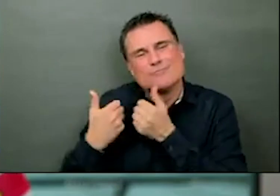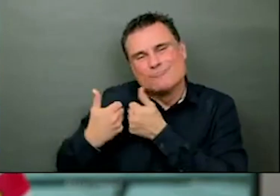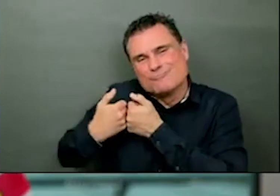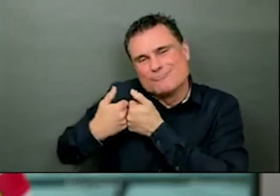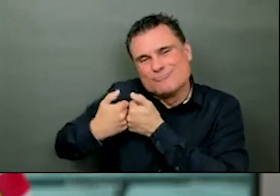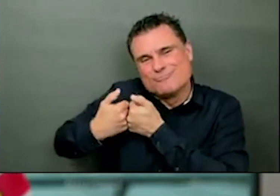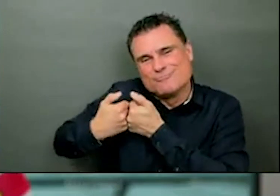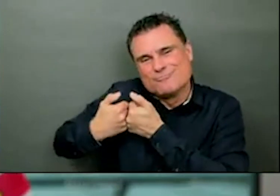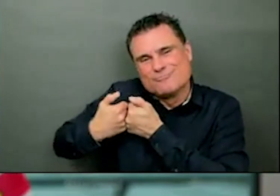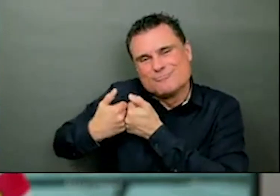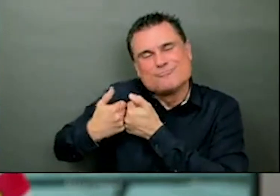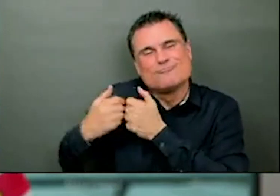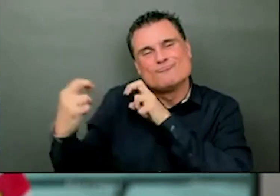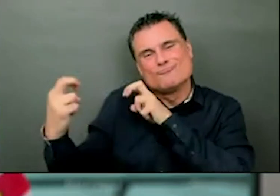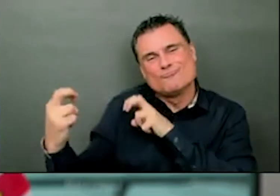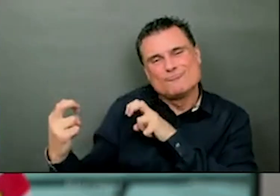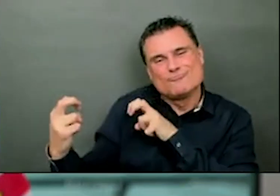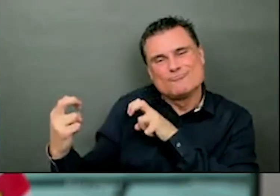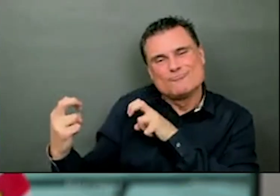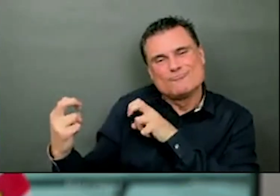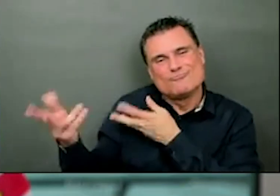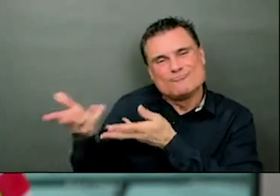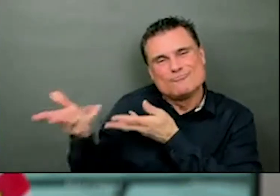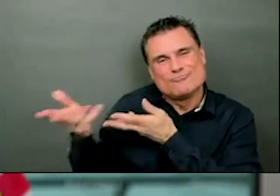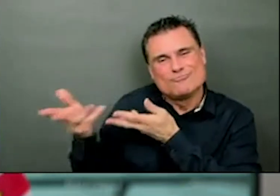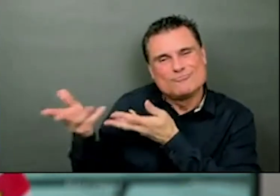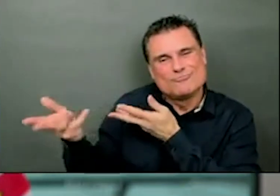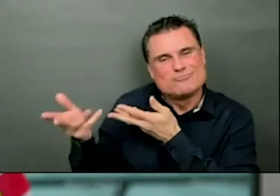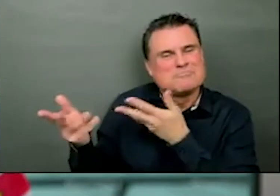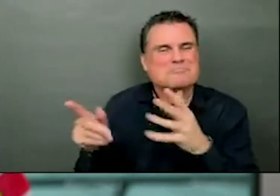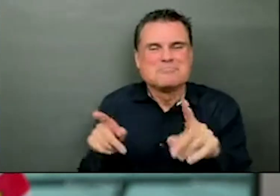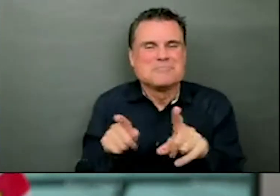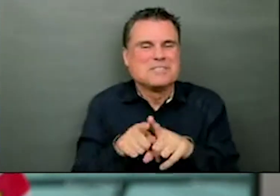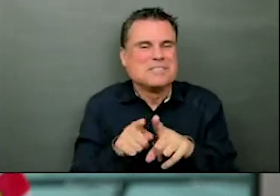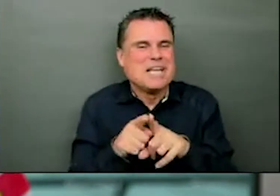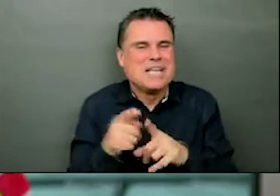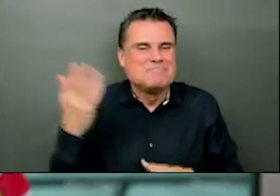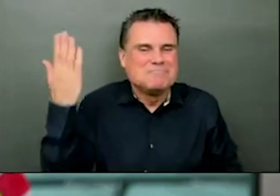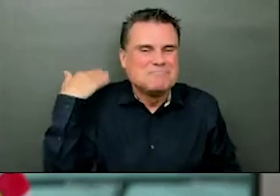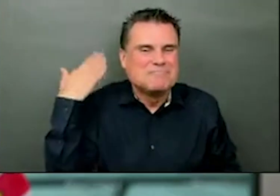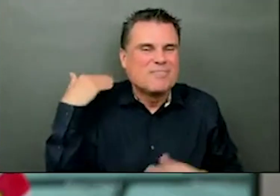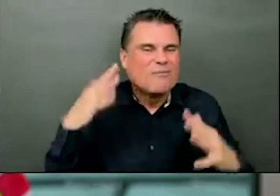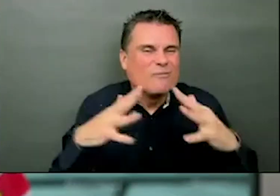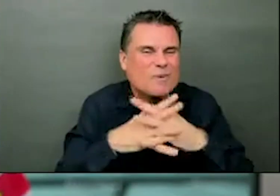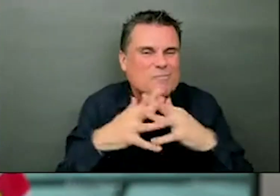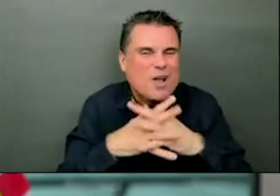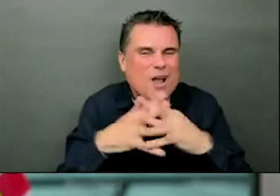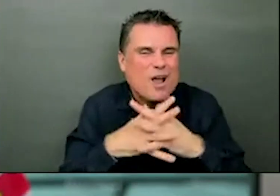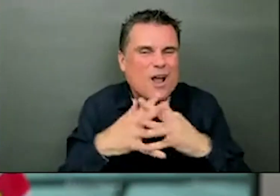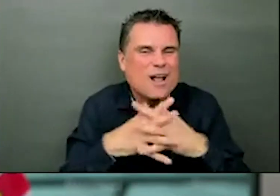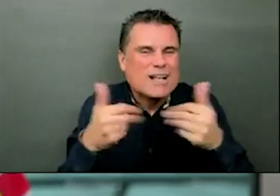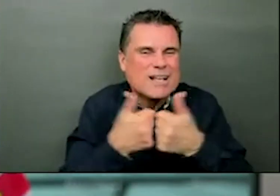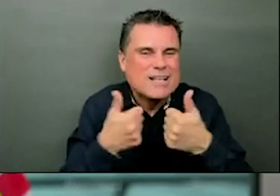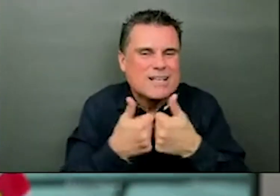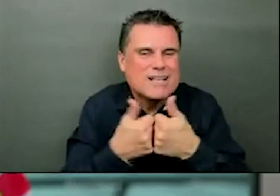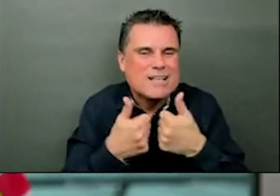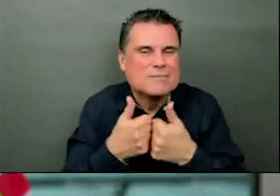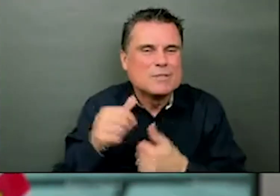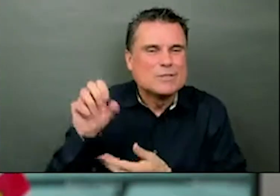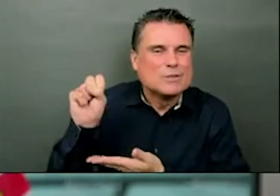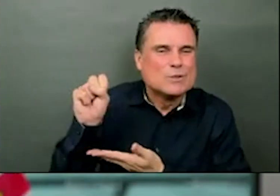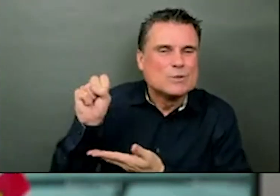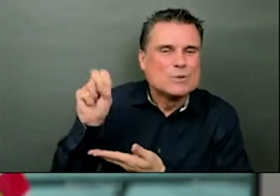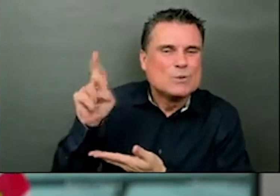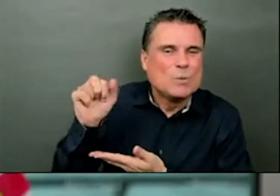those events are. But again, we know this virus is transmitted when we have close contact with people.